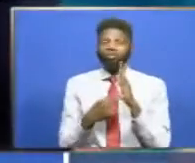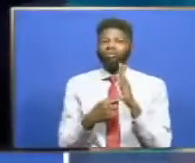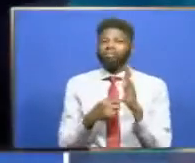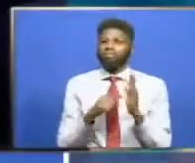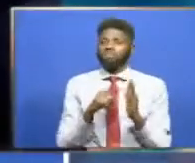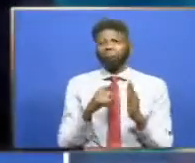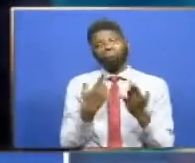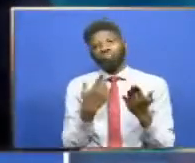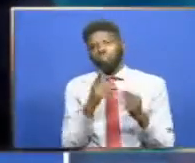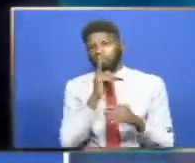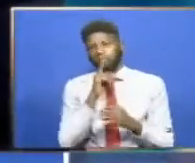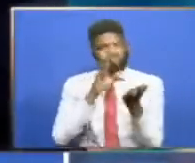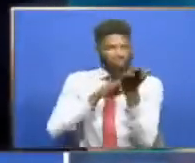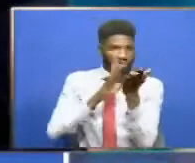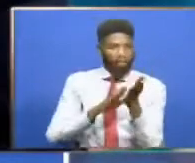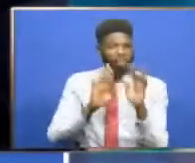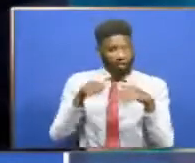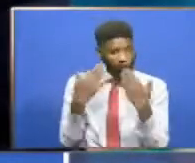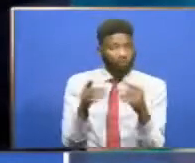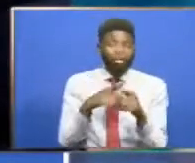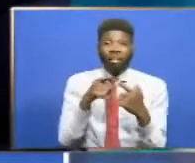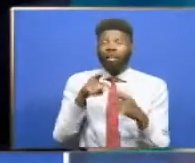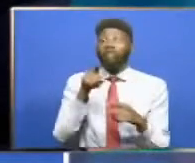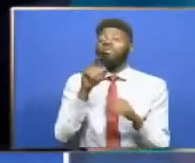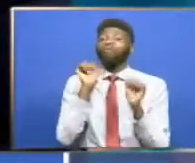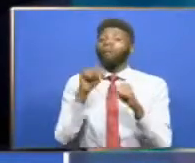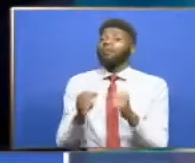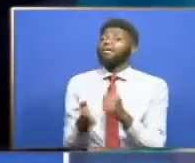result into a very non-contentious,